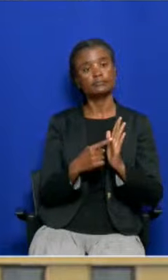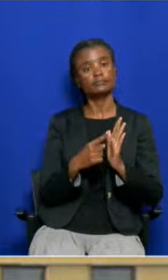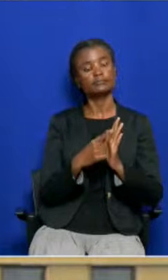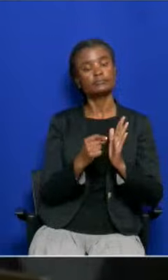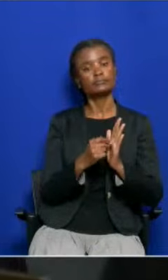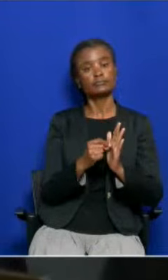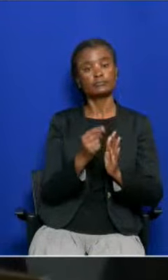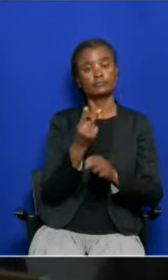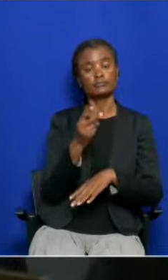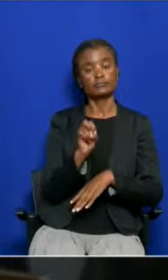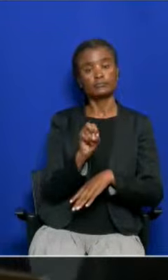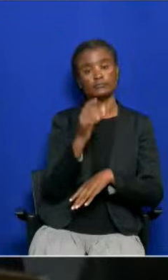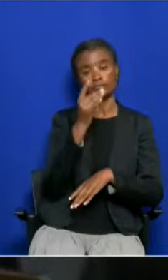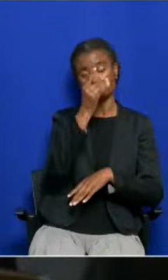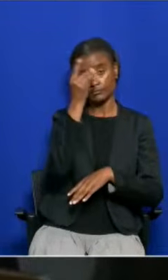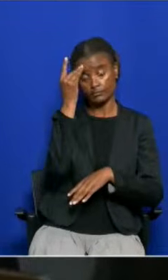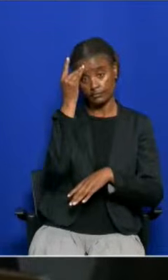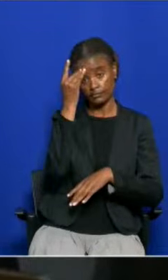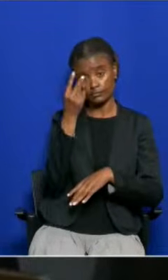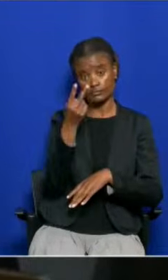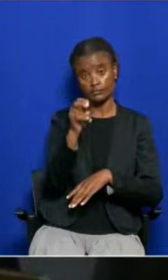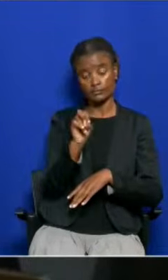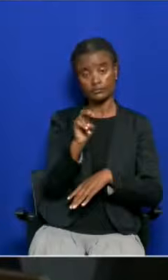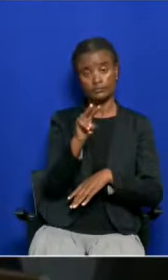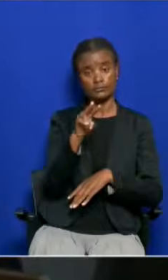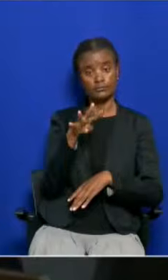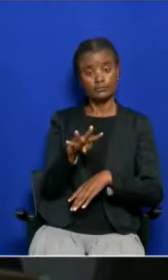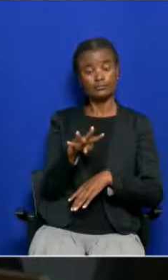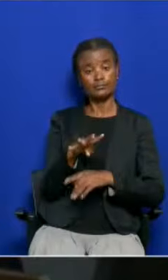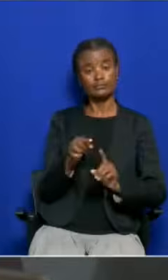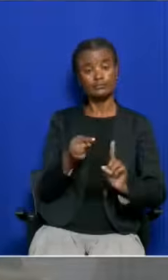2024, Mr. Sibanyoni